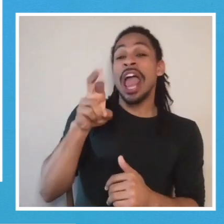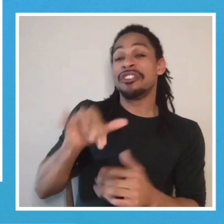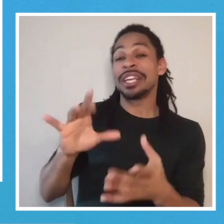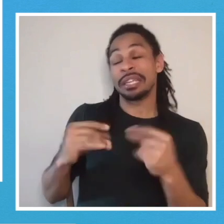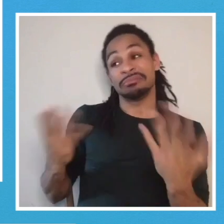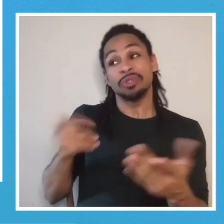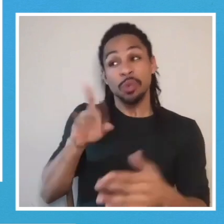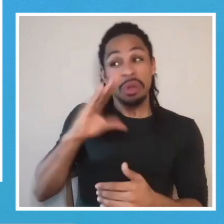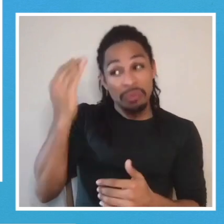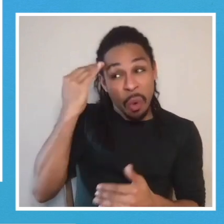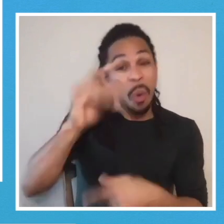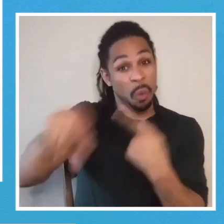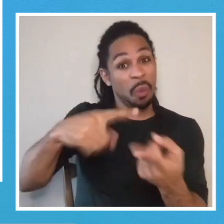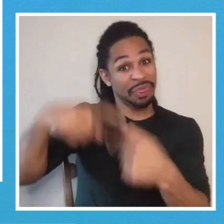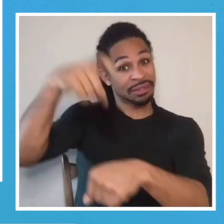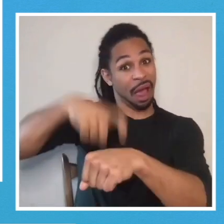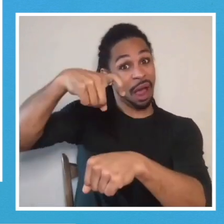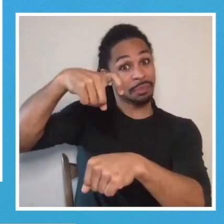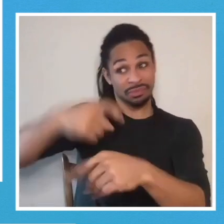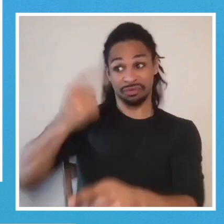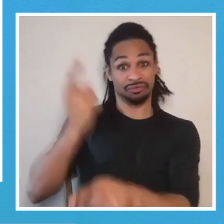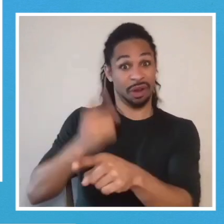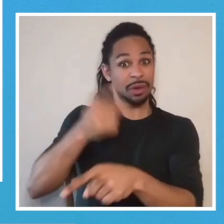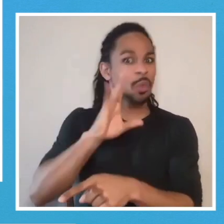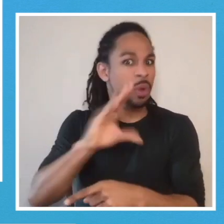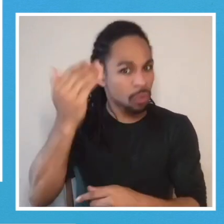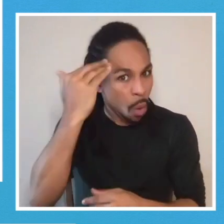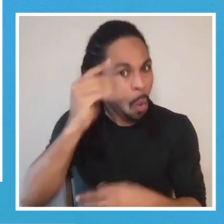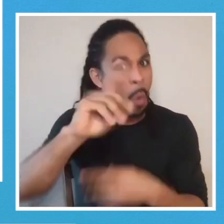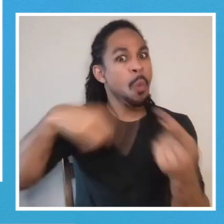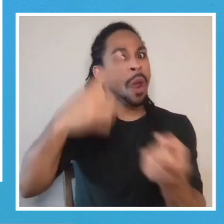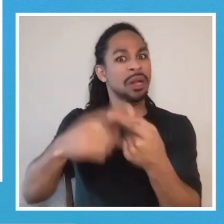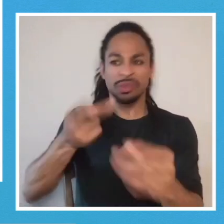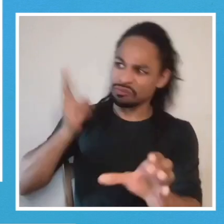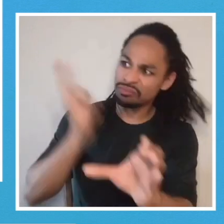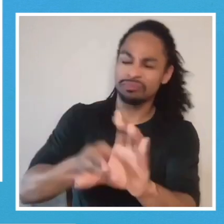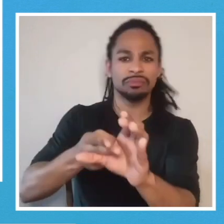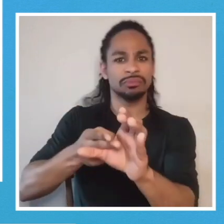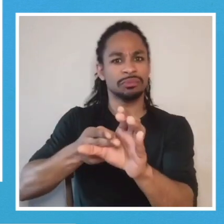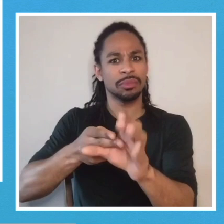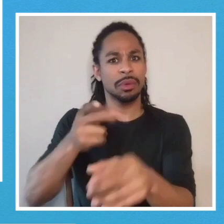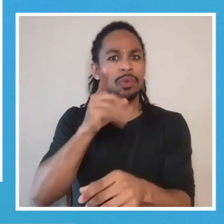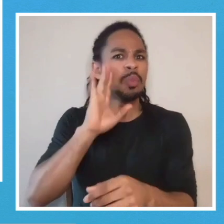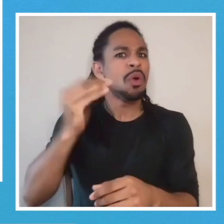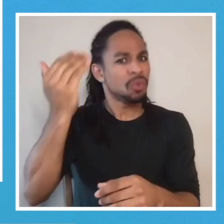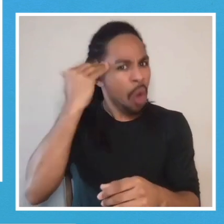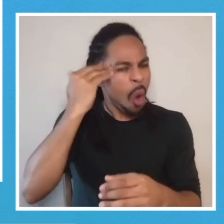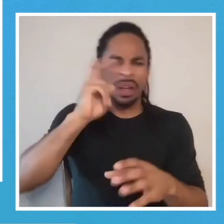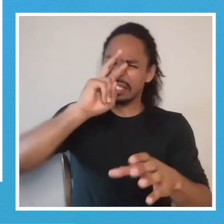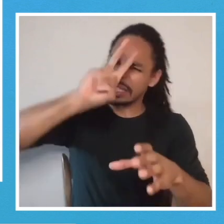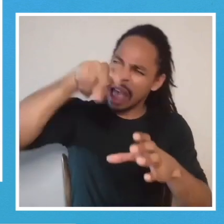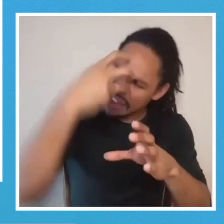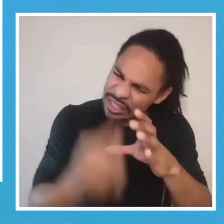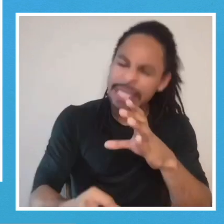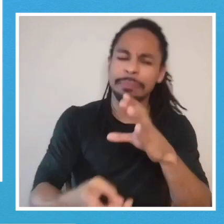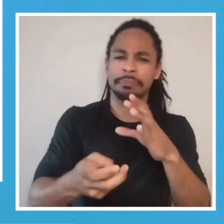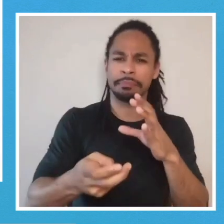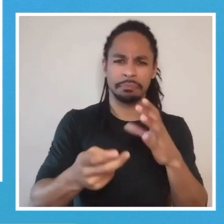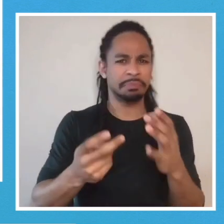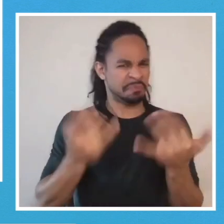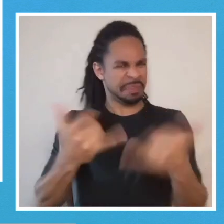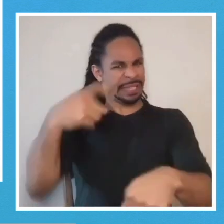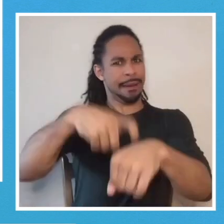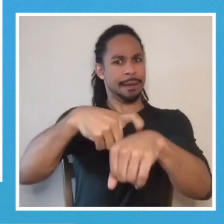when the time is right, and you'll know when to jump in, and you'll know how deeply to jump. I studied